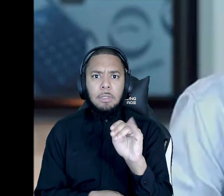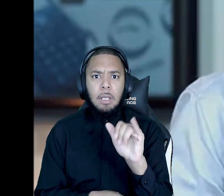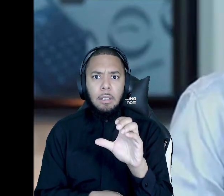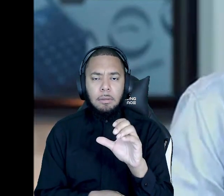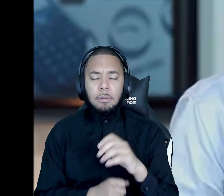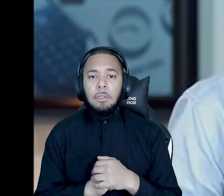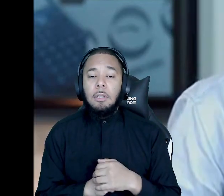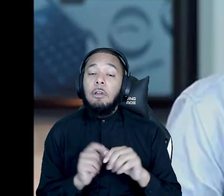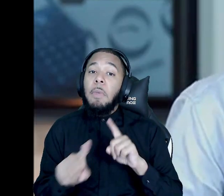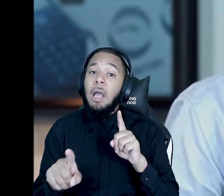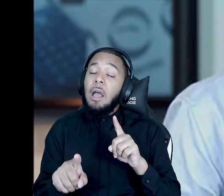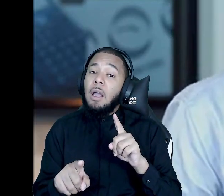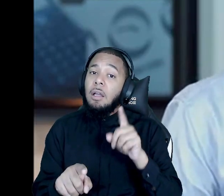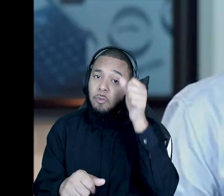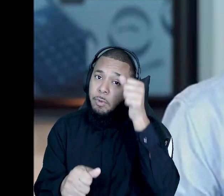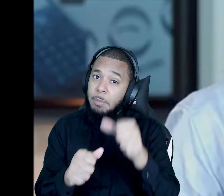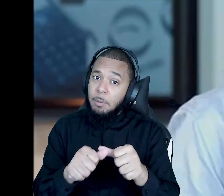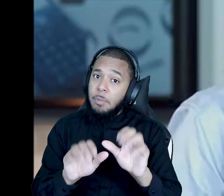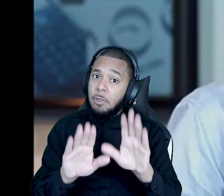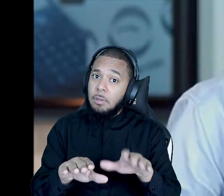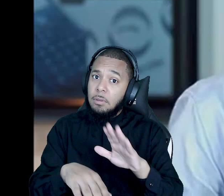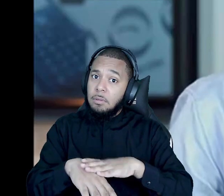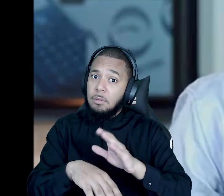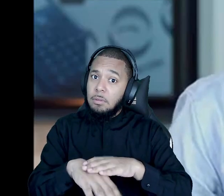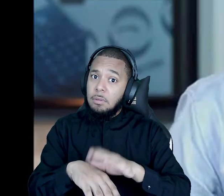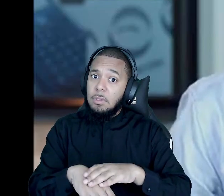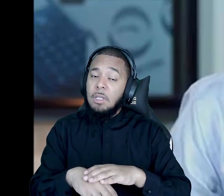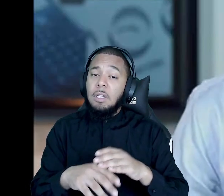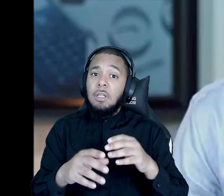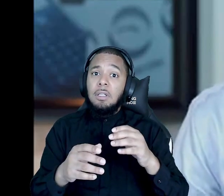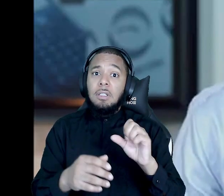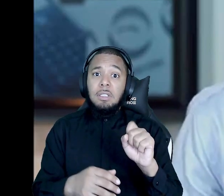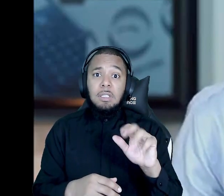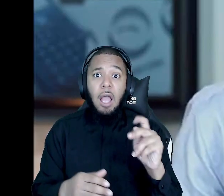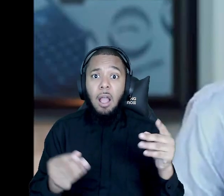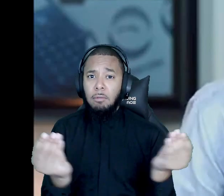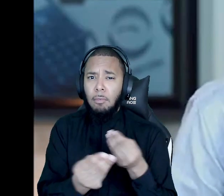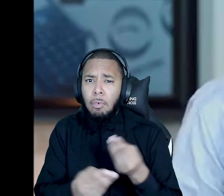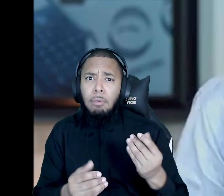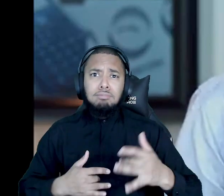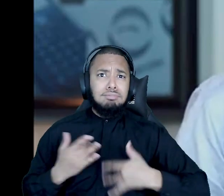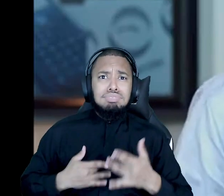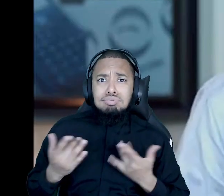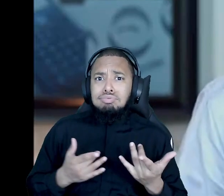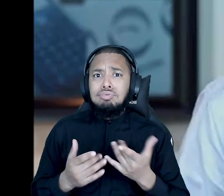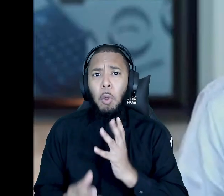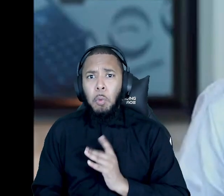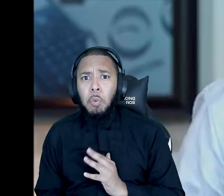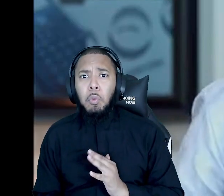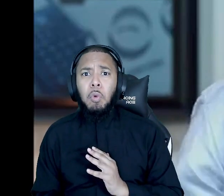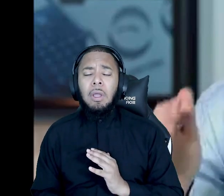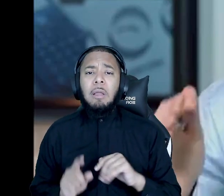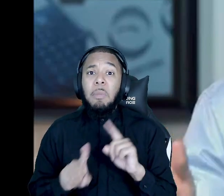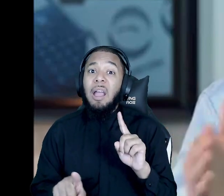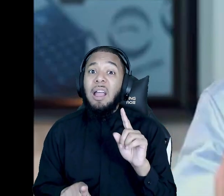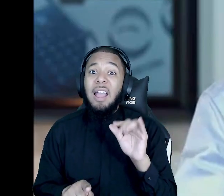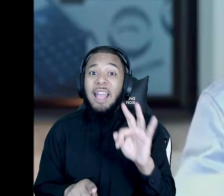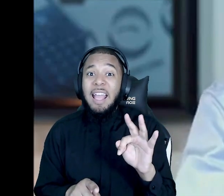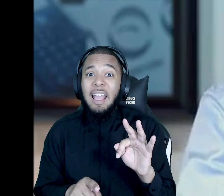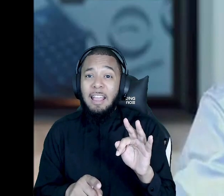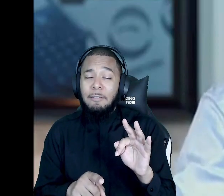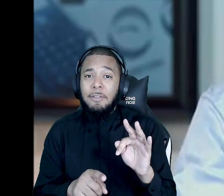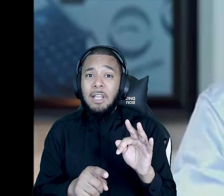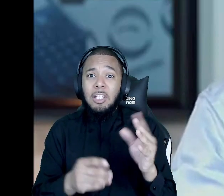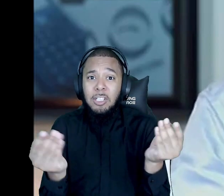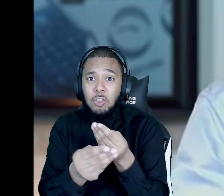be wary that trading stocks sounds like a really attractive, high-paced, exciting opportunity. But if you're trading over short